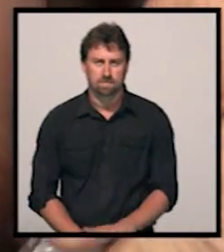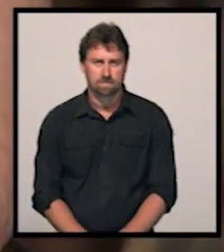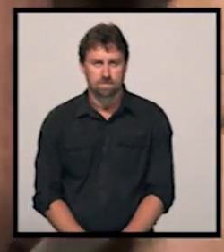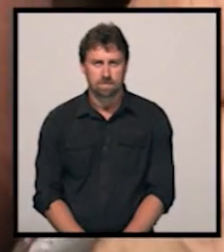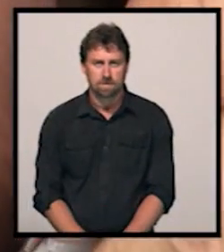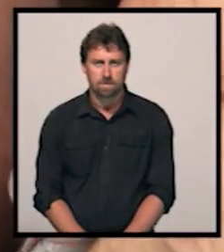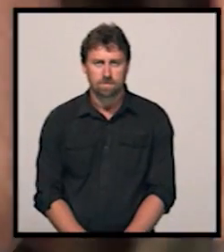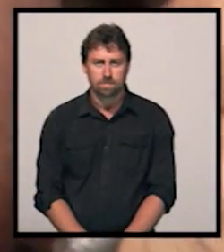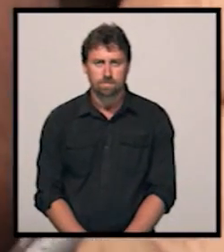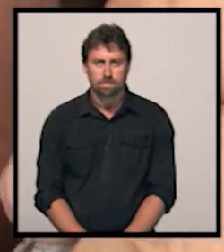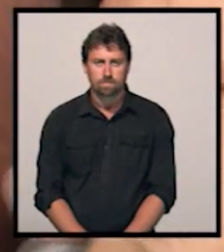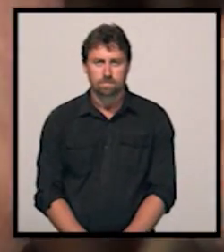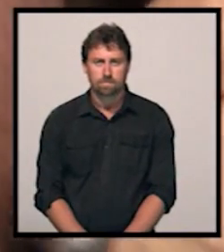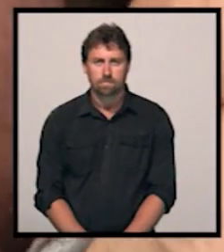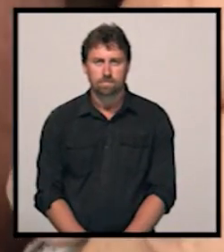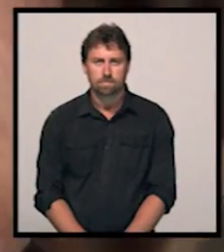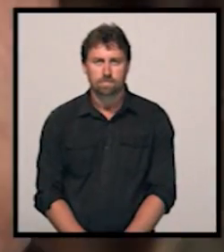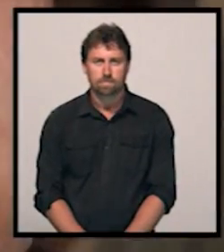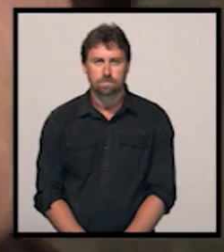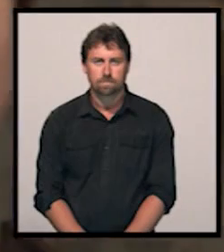a little bit.